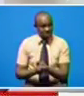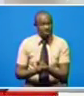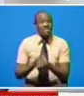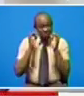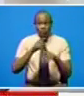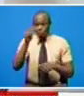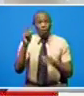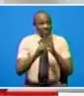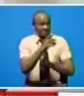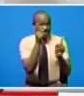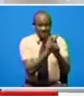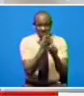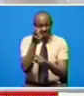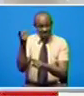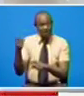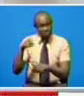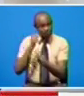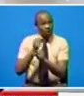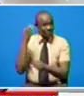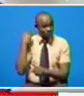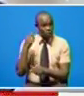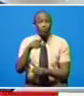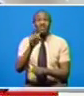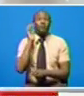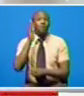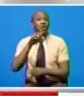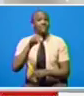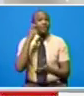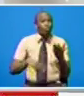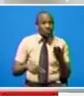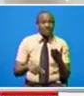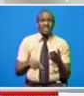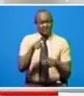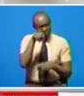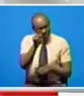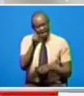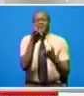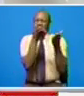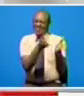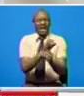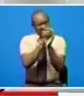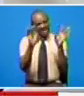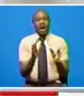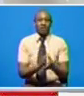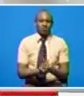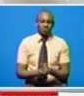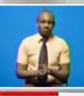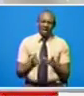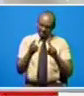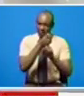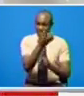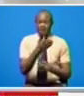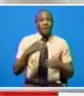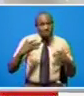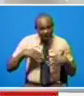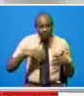go to those ministries, you will find Nicholas Biwott's footprints. There are people who